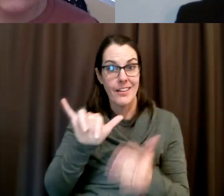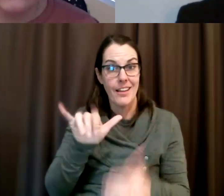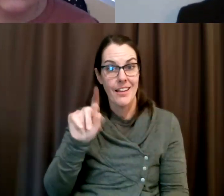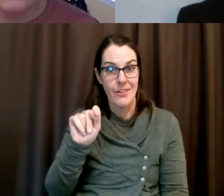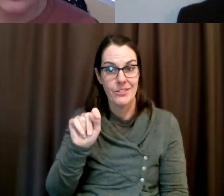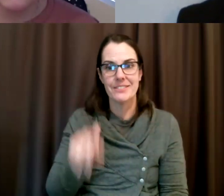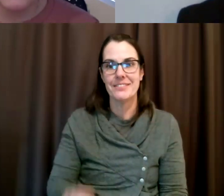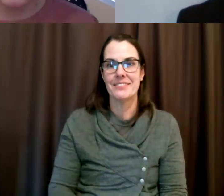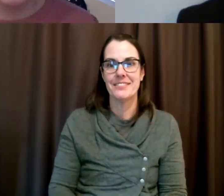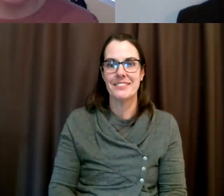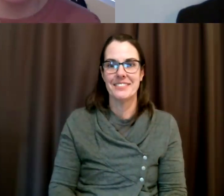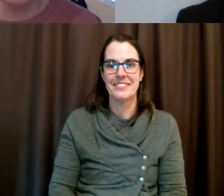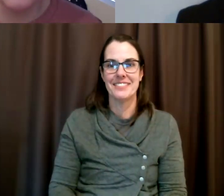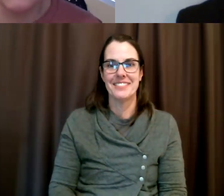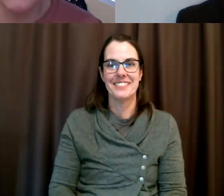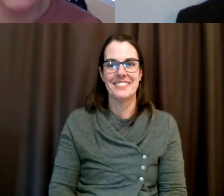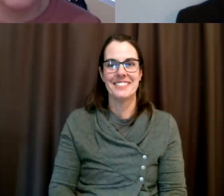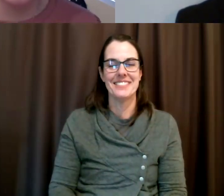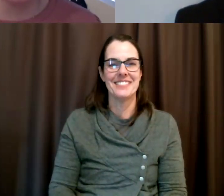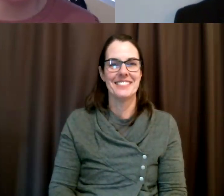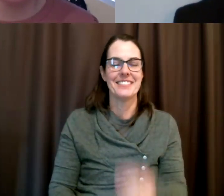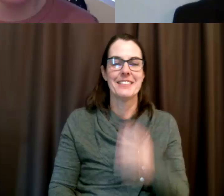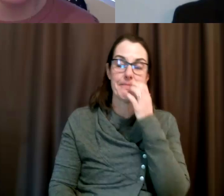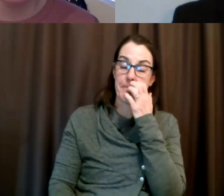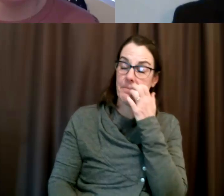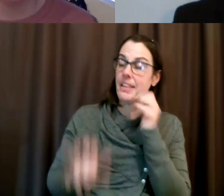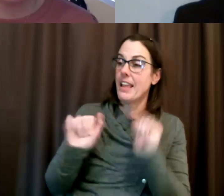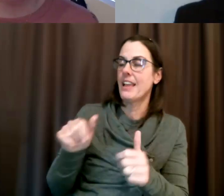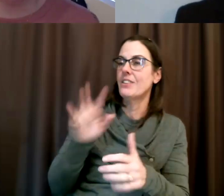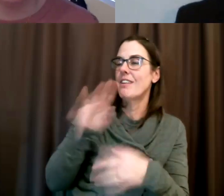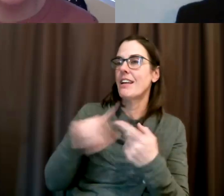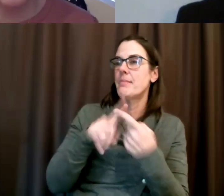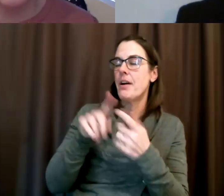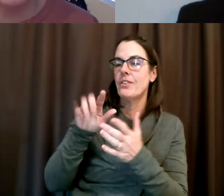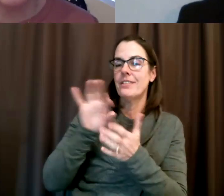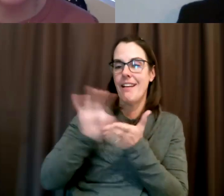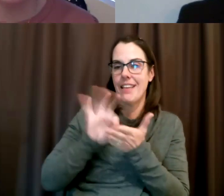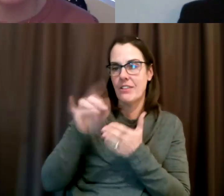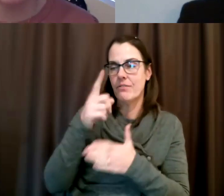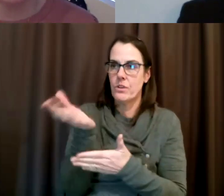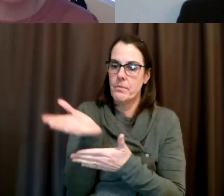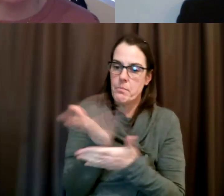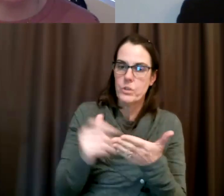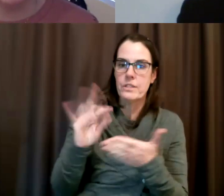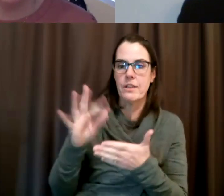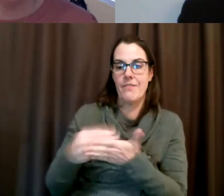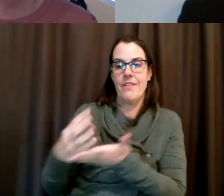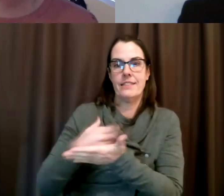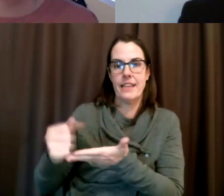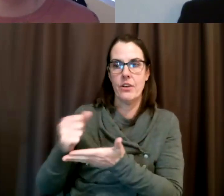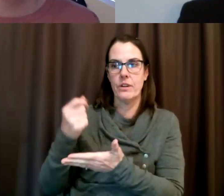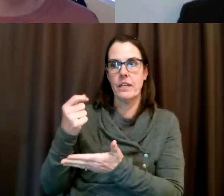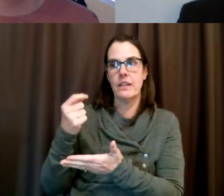And next question, can you speak to accounting for portions of a salaried employee's time toward a specific